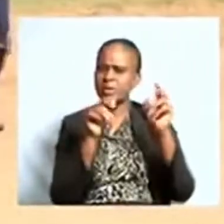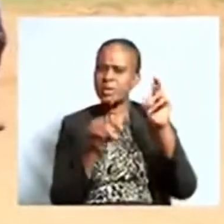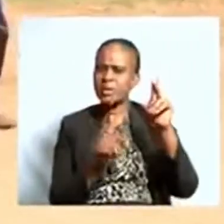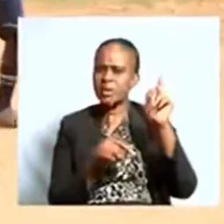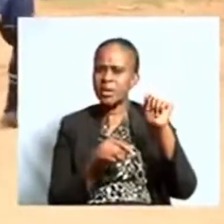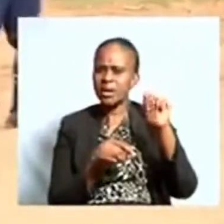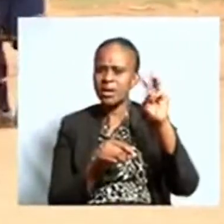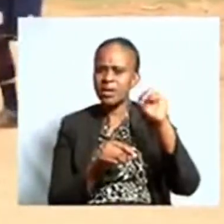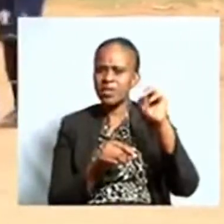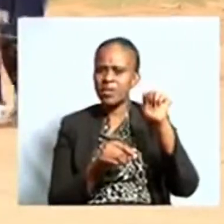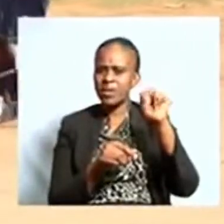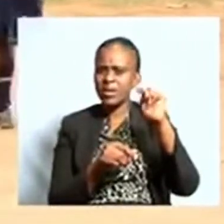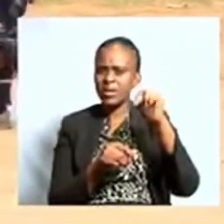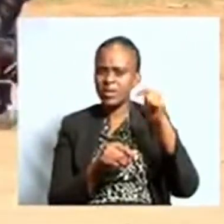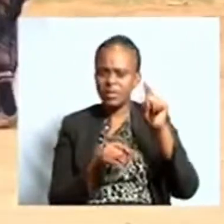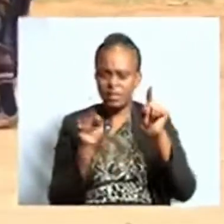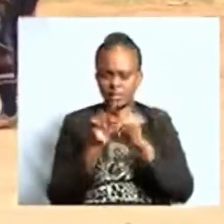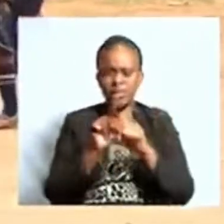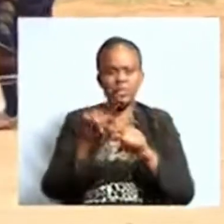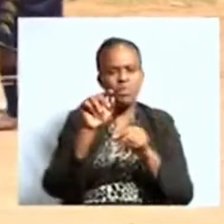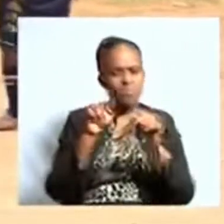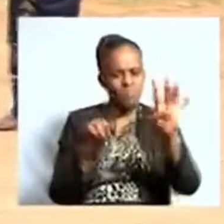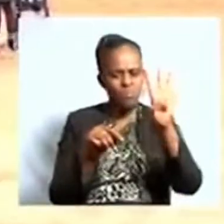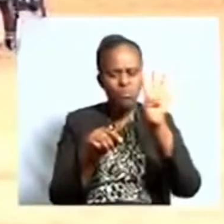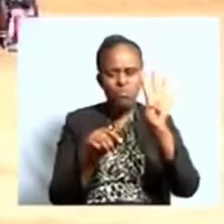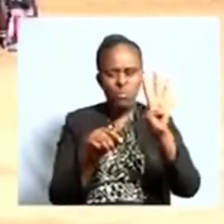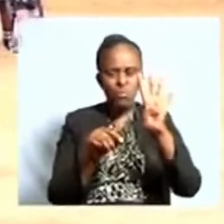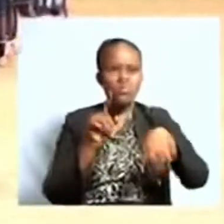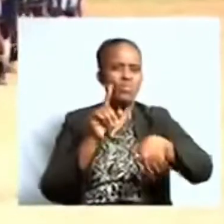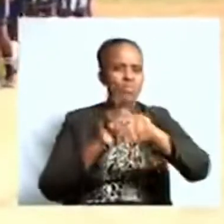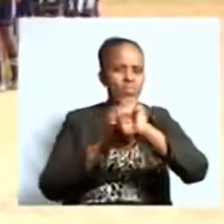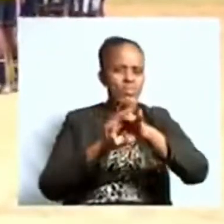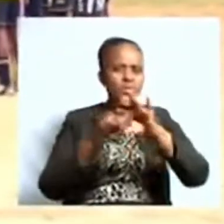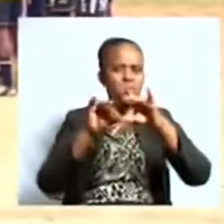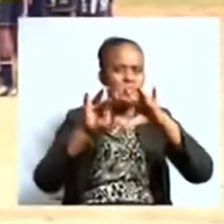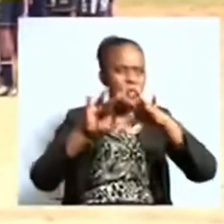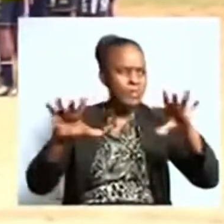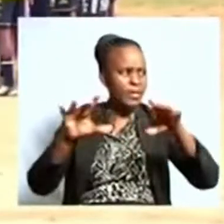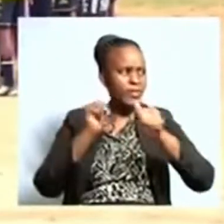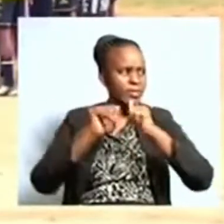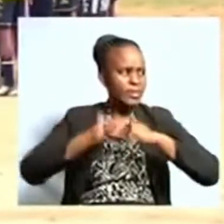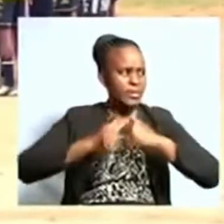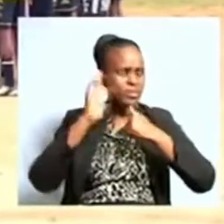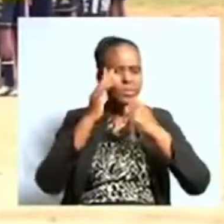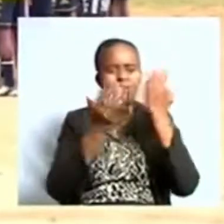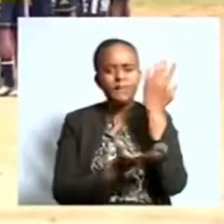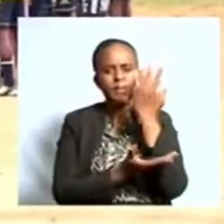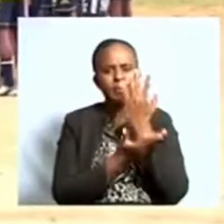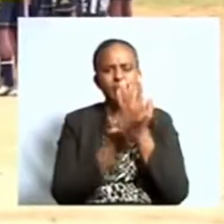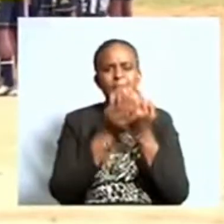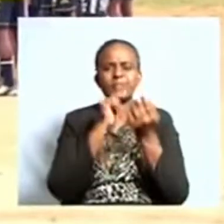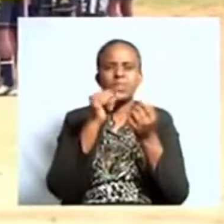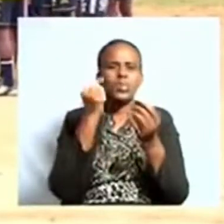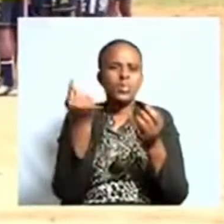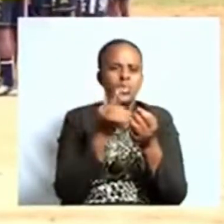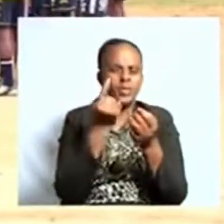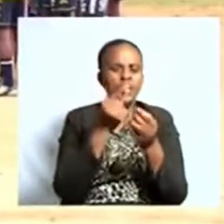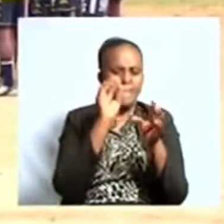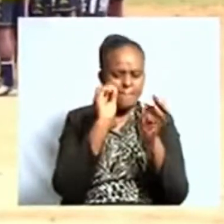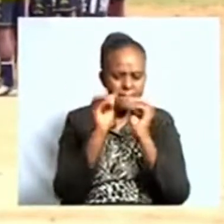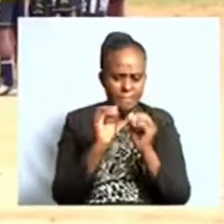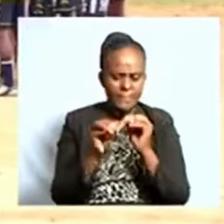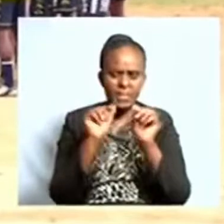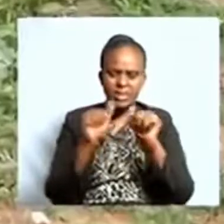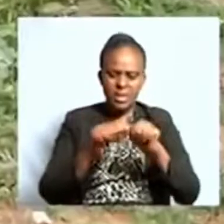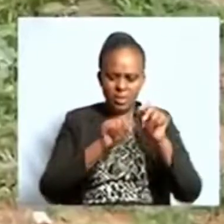picked Karikiriki ground in Karikiriki, 4 football grounds, which we are going to upgrade, not just grading. We are